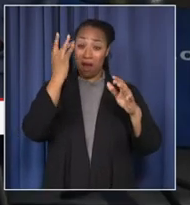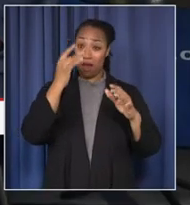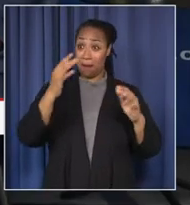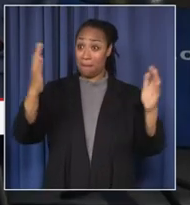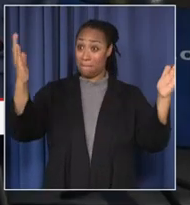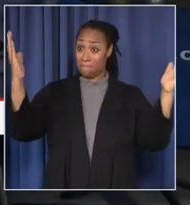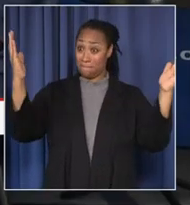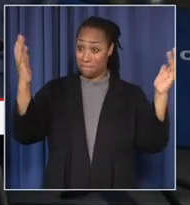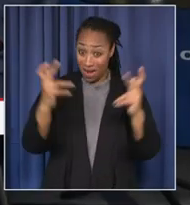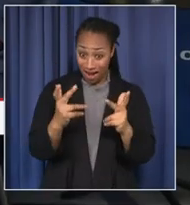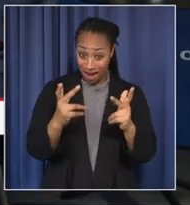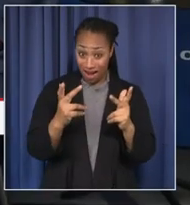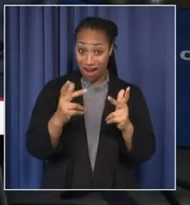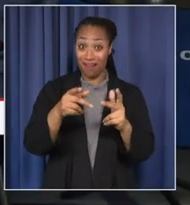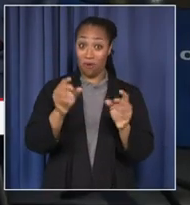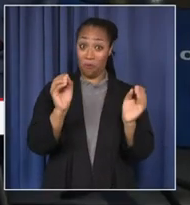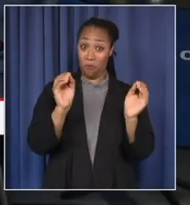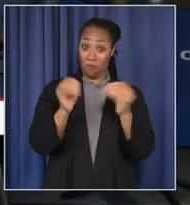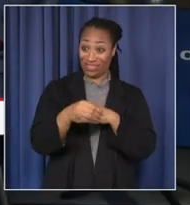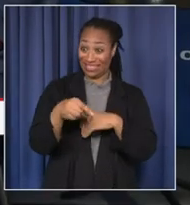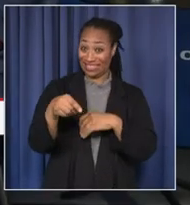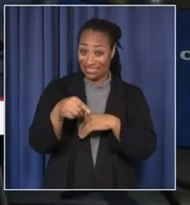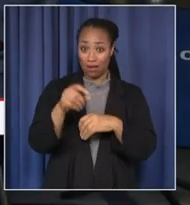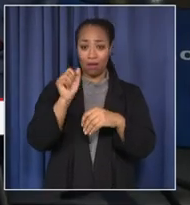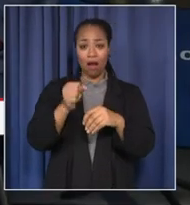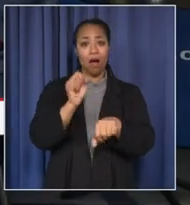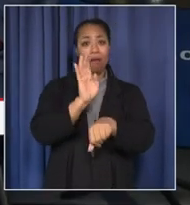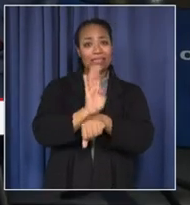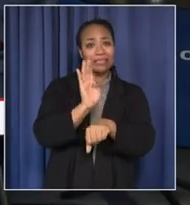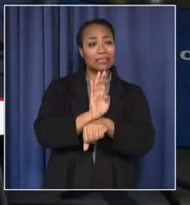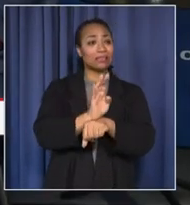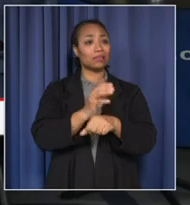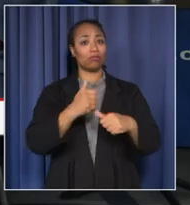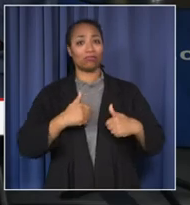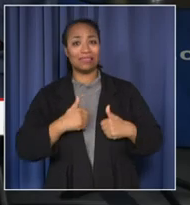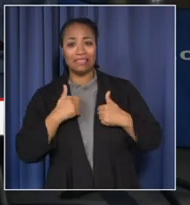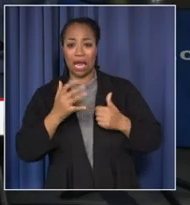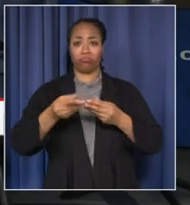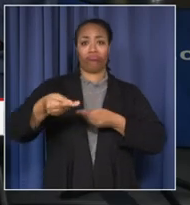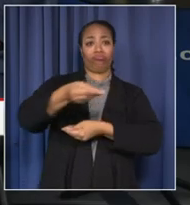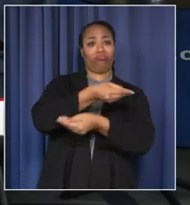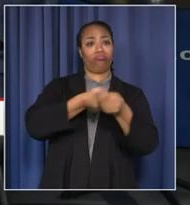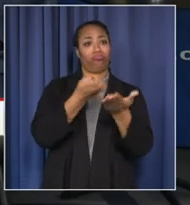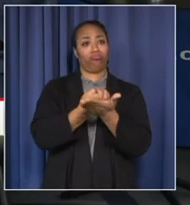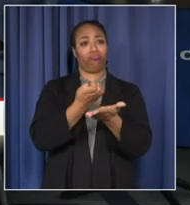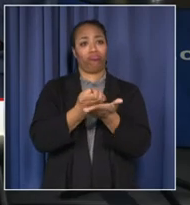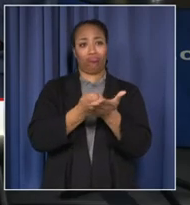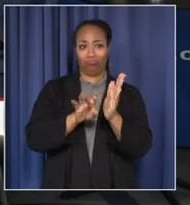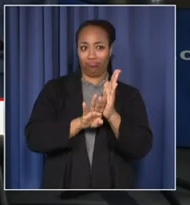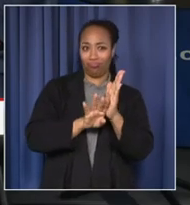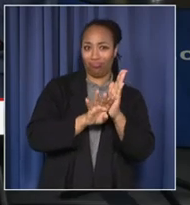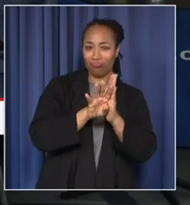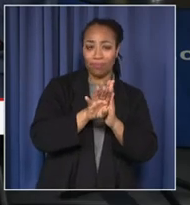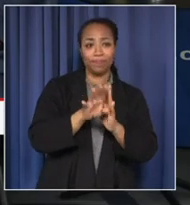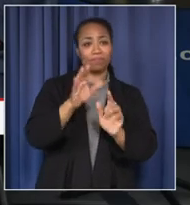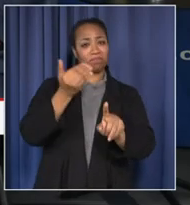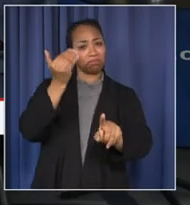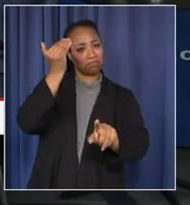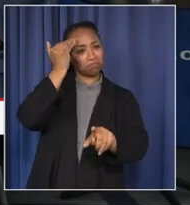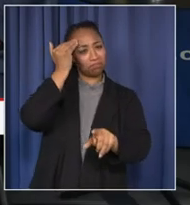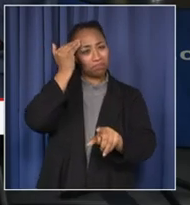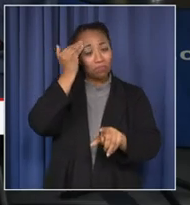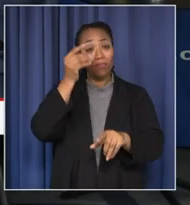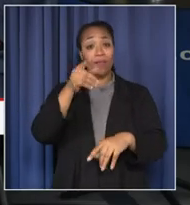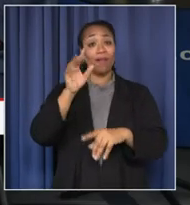government, let me be clear. Not all federal workers are in Washington, D.C. They're all over the country. I think you've heard some of the stories